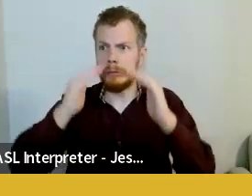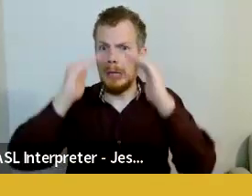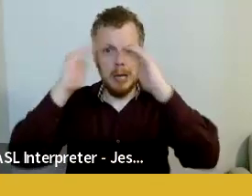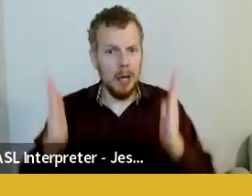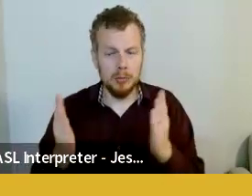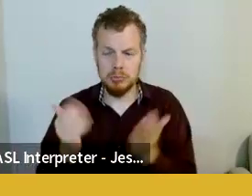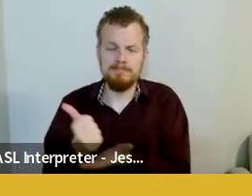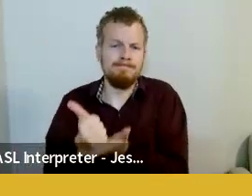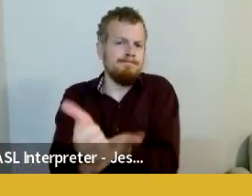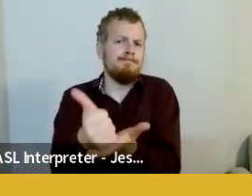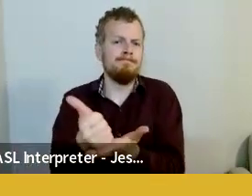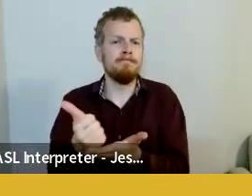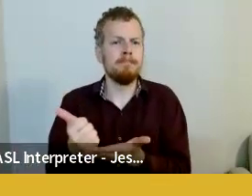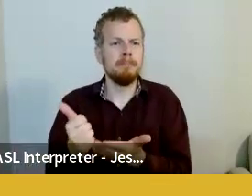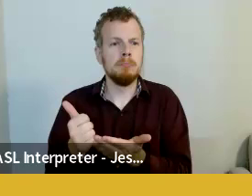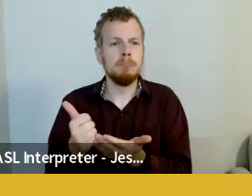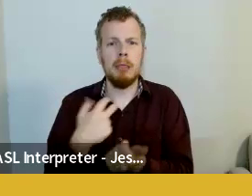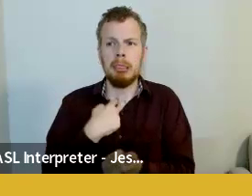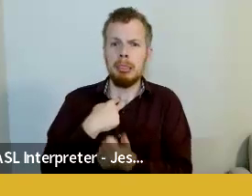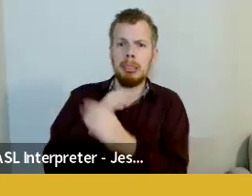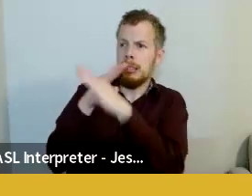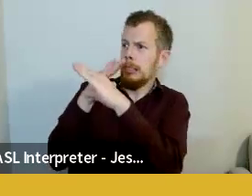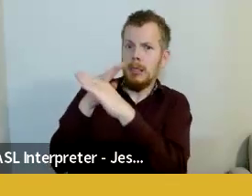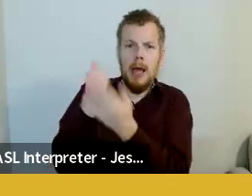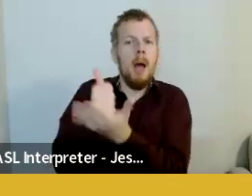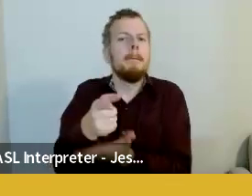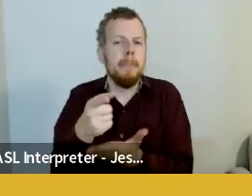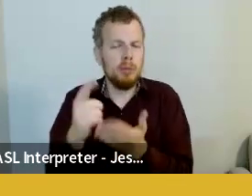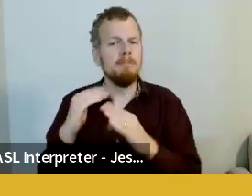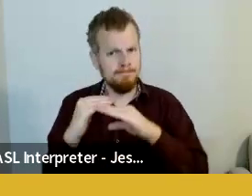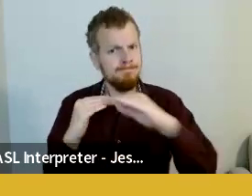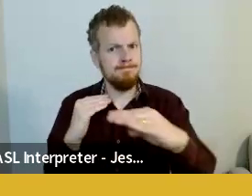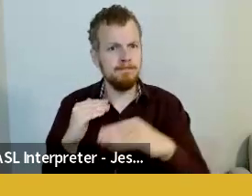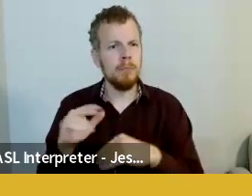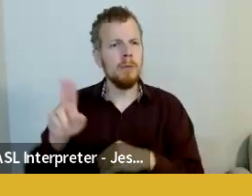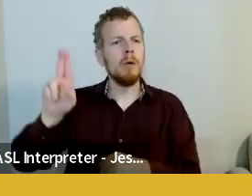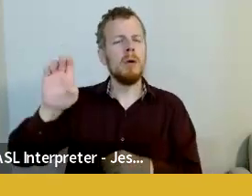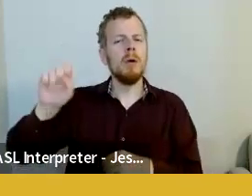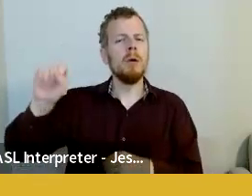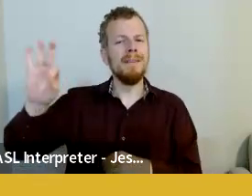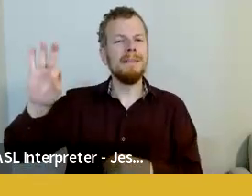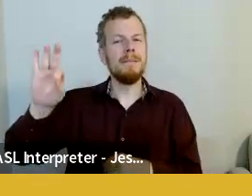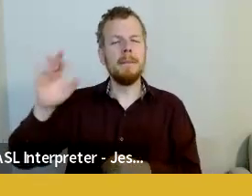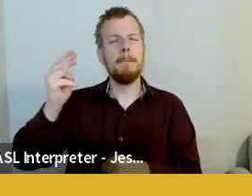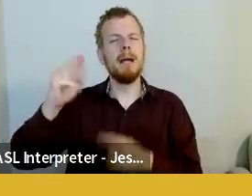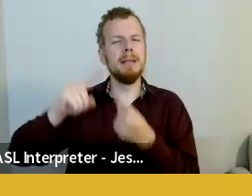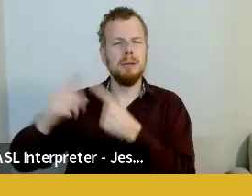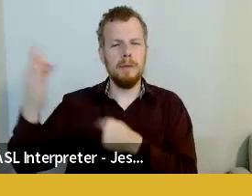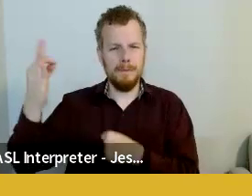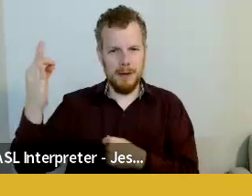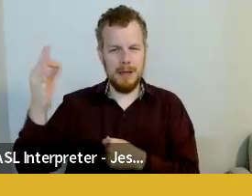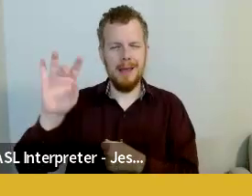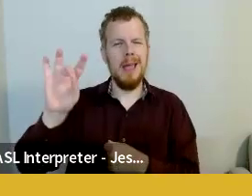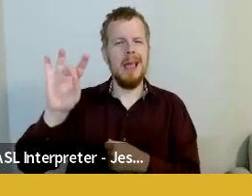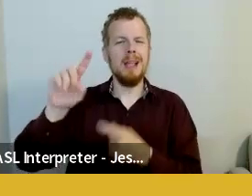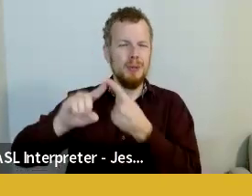immediate needs and removing the barriers to long-term stability. They're usually open on Monday through Friday from 8 a.m. to